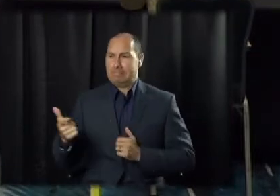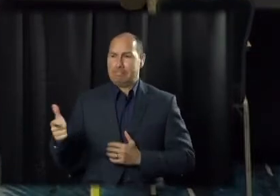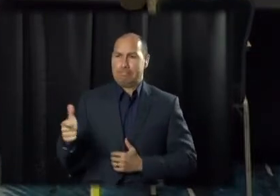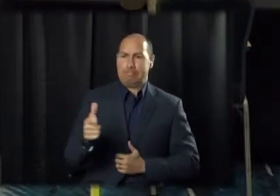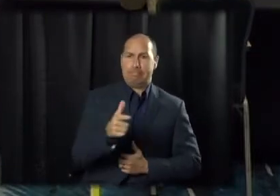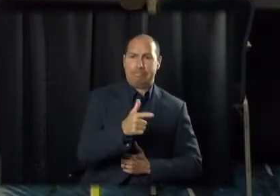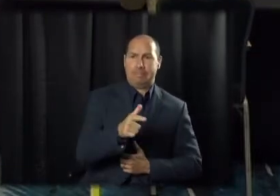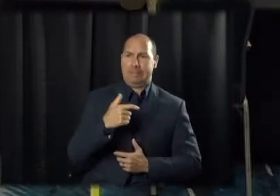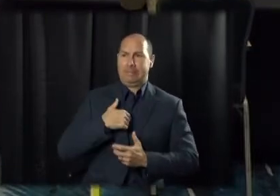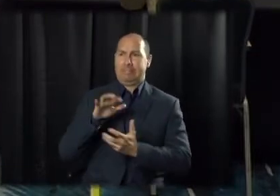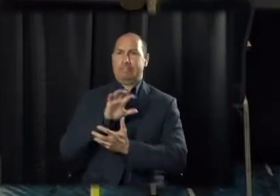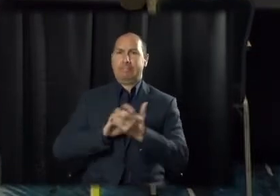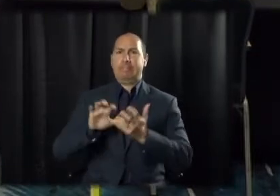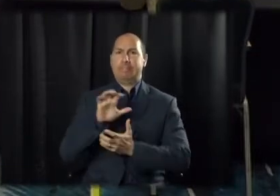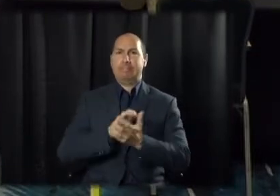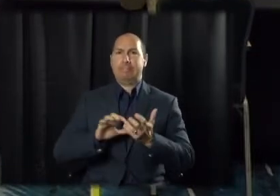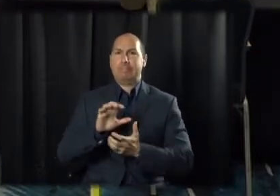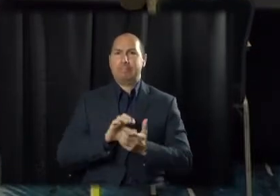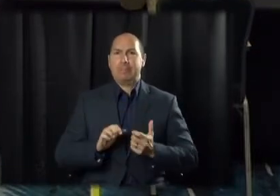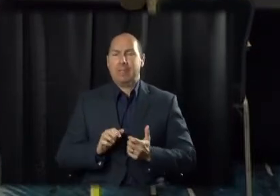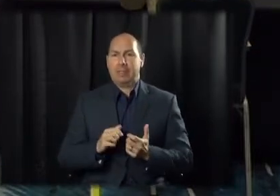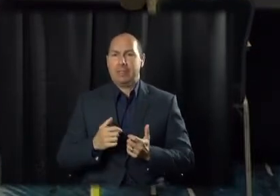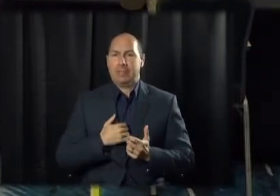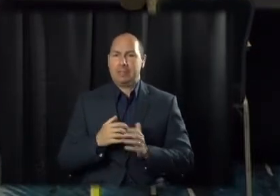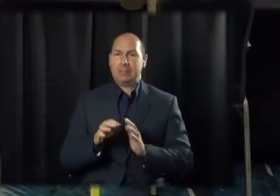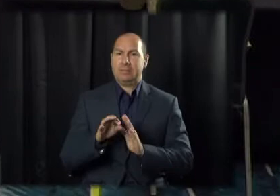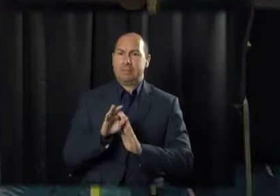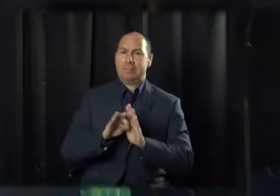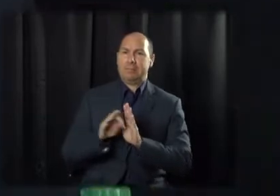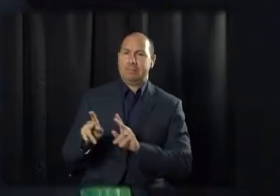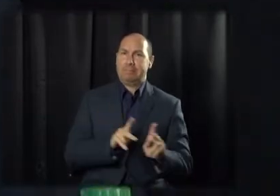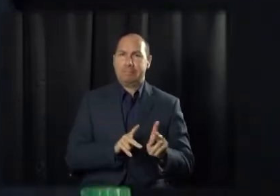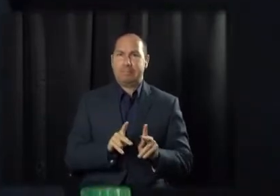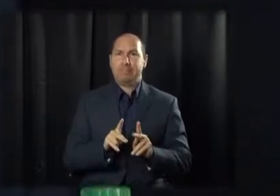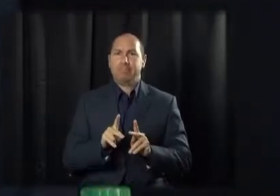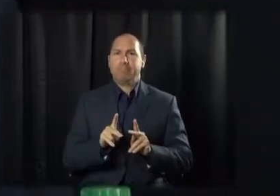present the Coffina Fiscal Plan.